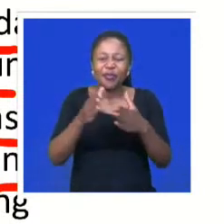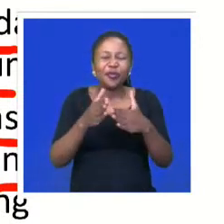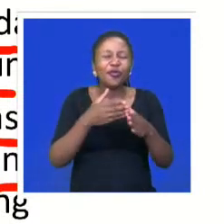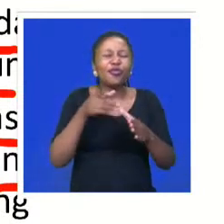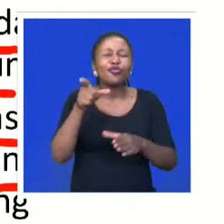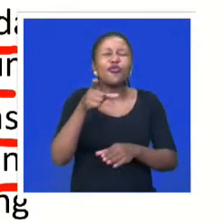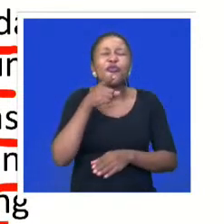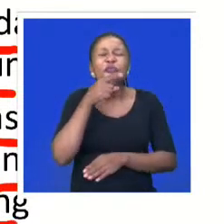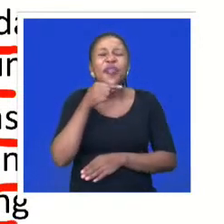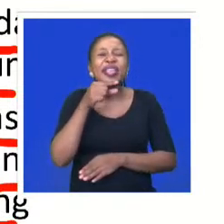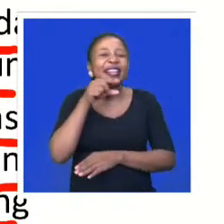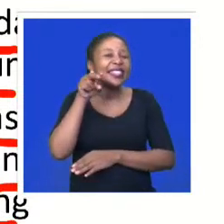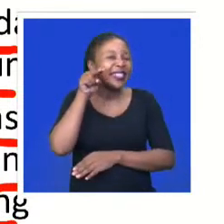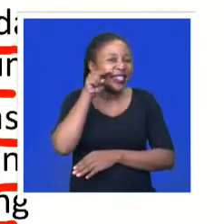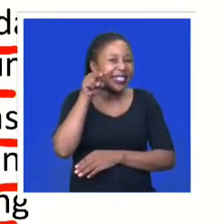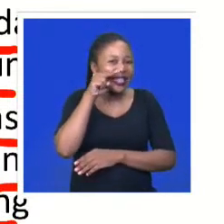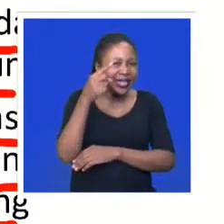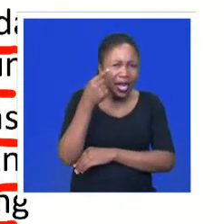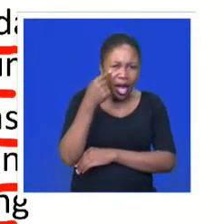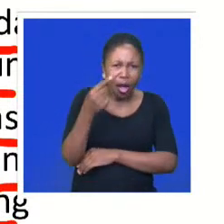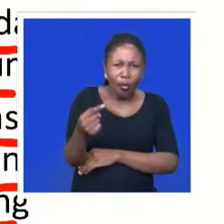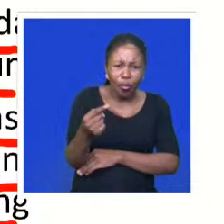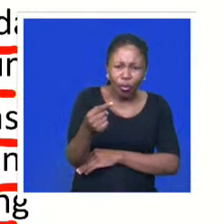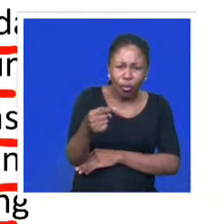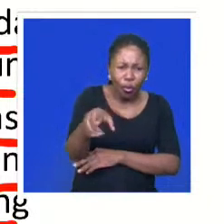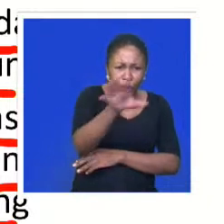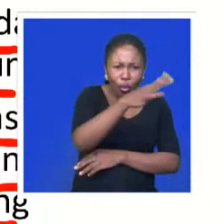man to take care of everything.